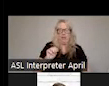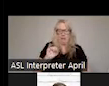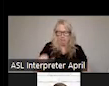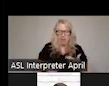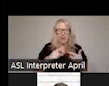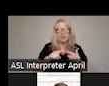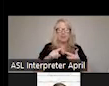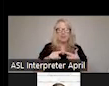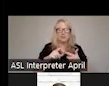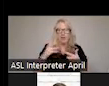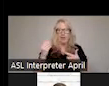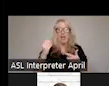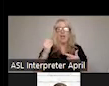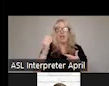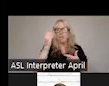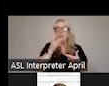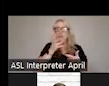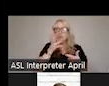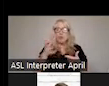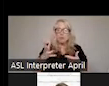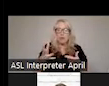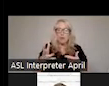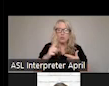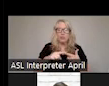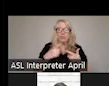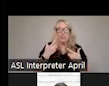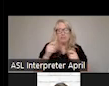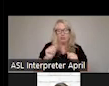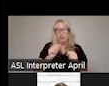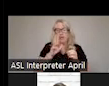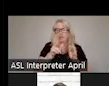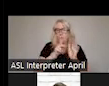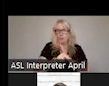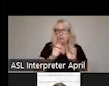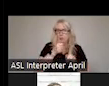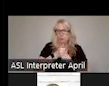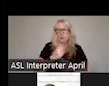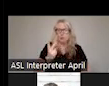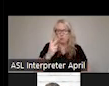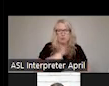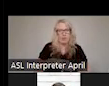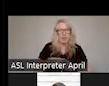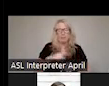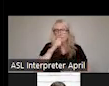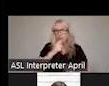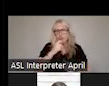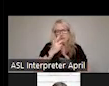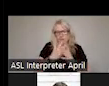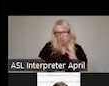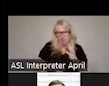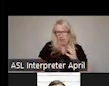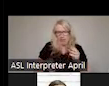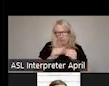have grandmother who tried to die by suicide twice. She's no longer with us, but that's not how she